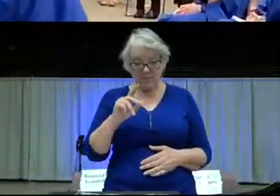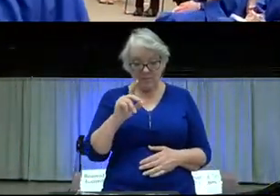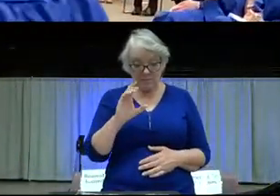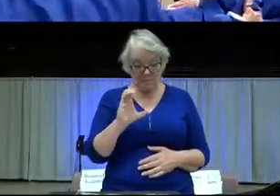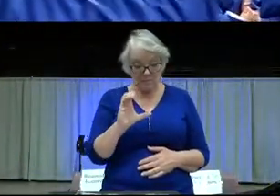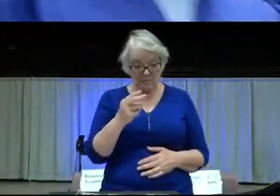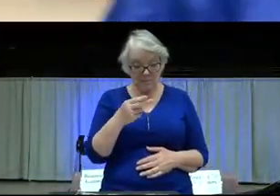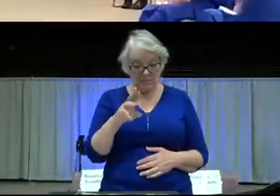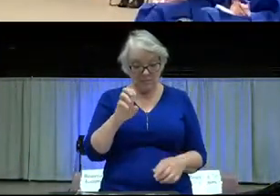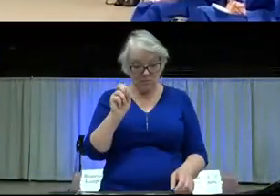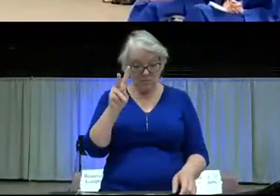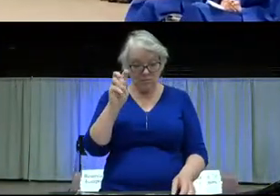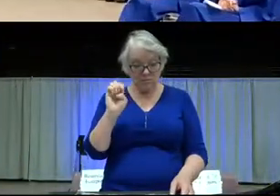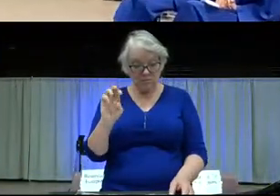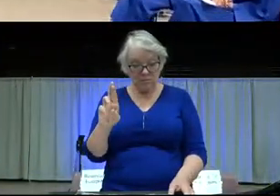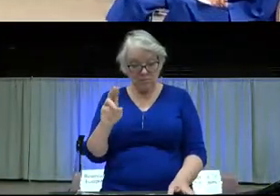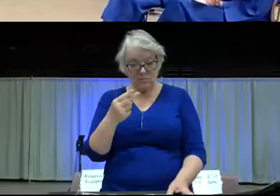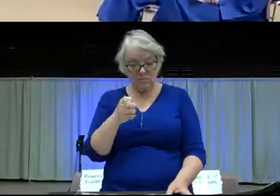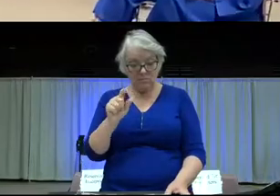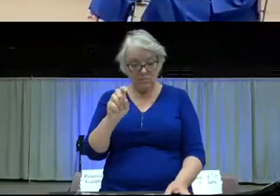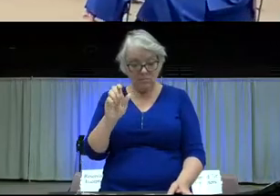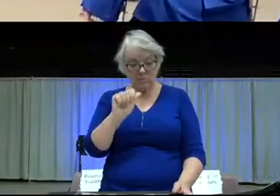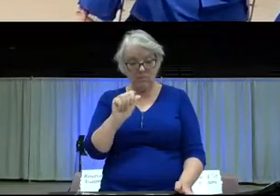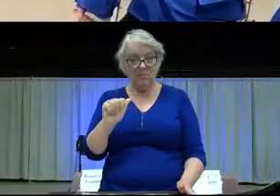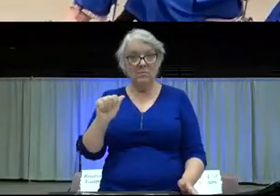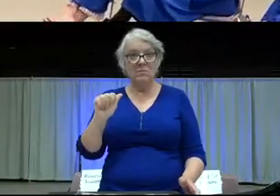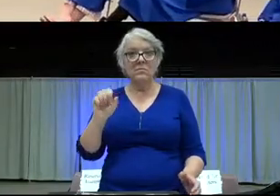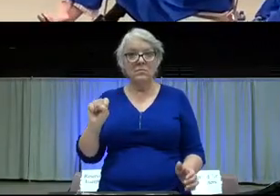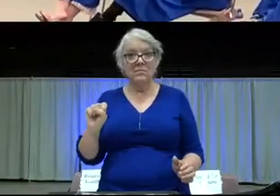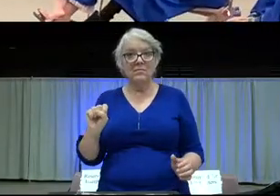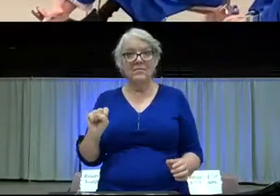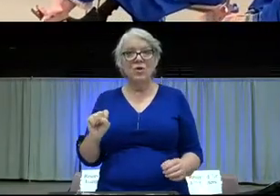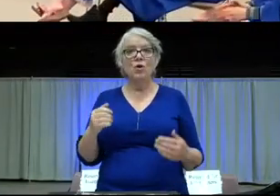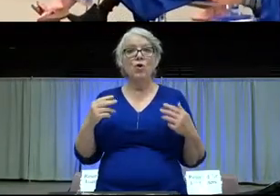Christopher Hale, Associate of Applied Science, Respiratory Care.